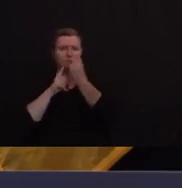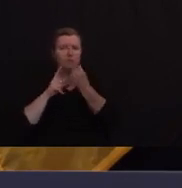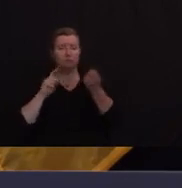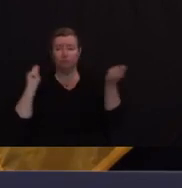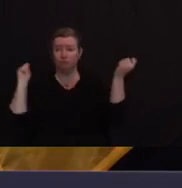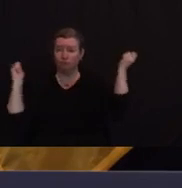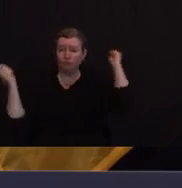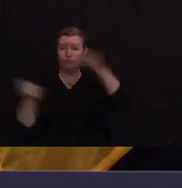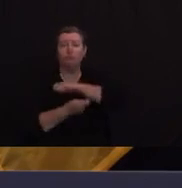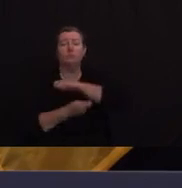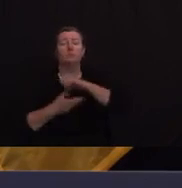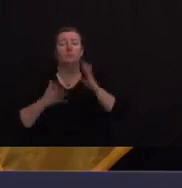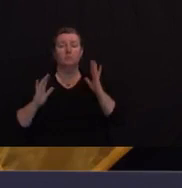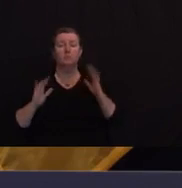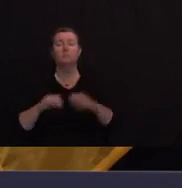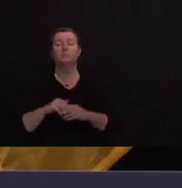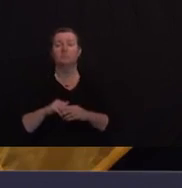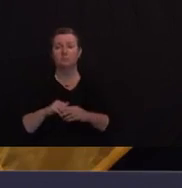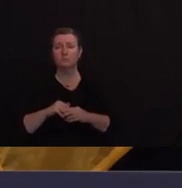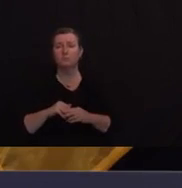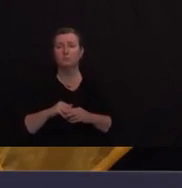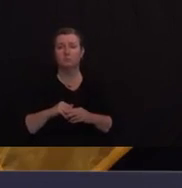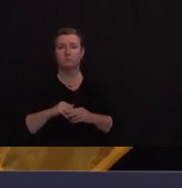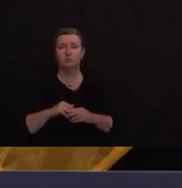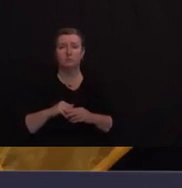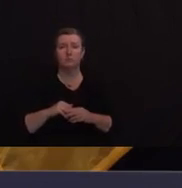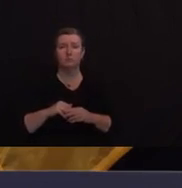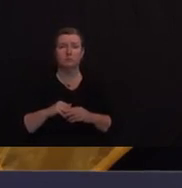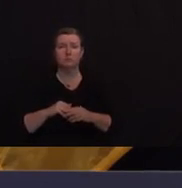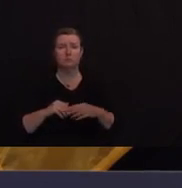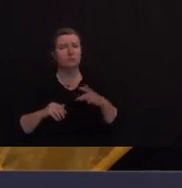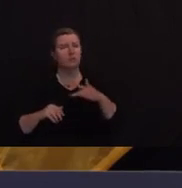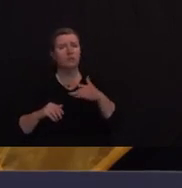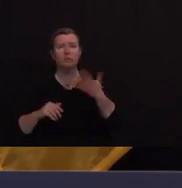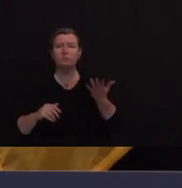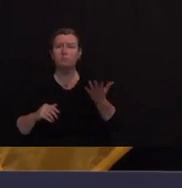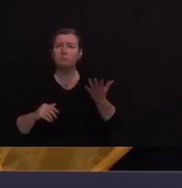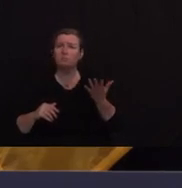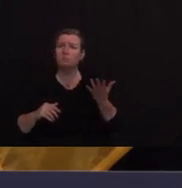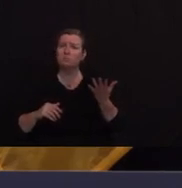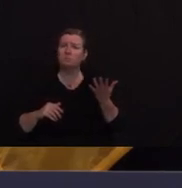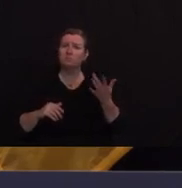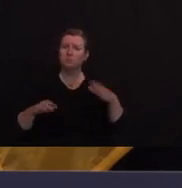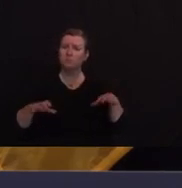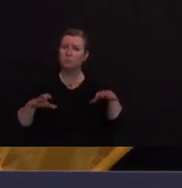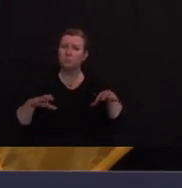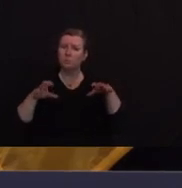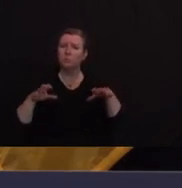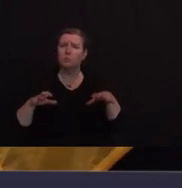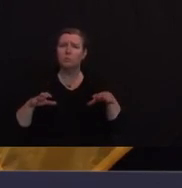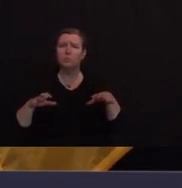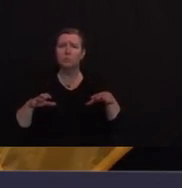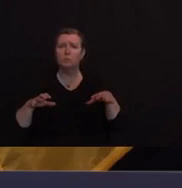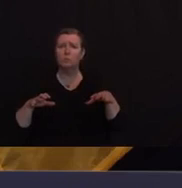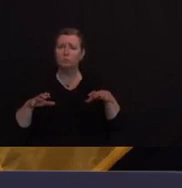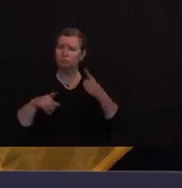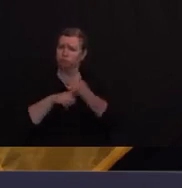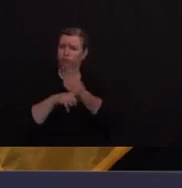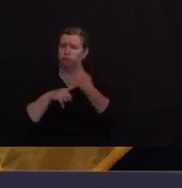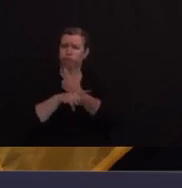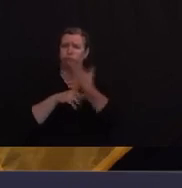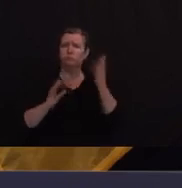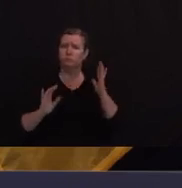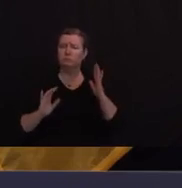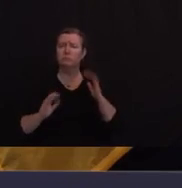We feel like we are, on our side of the partnership, doing the things that folks would want us to do. Task force set